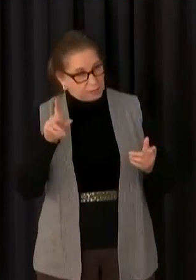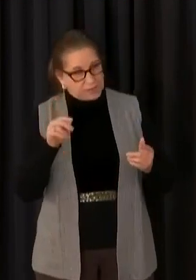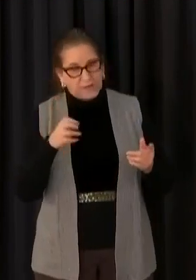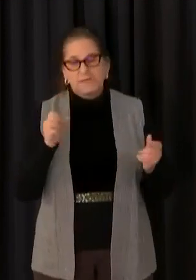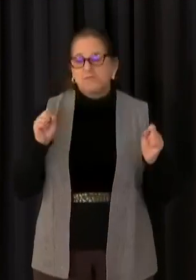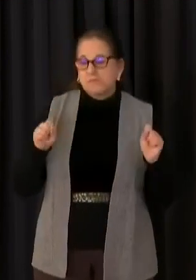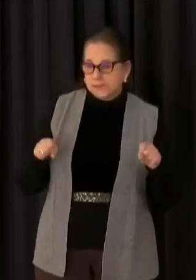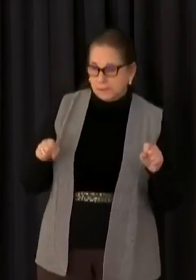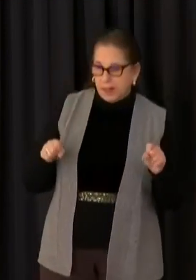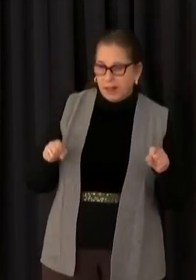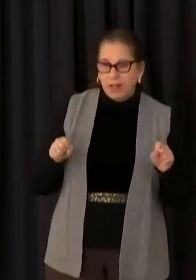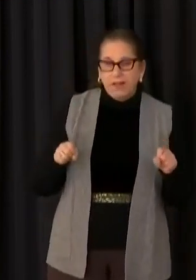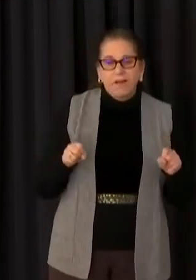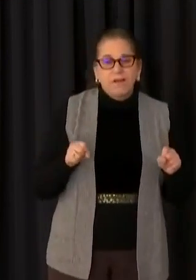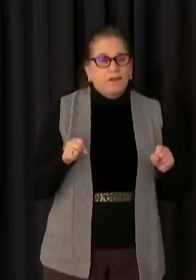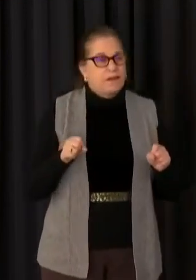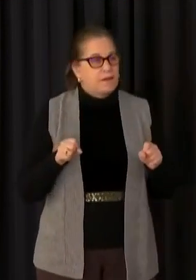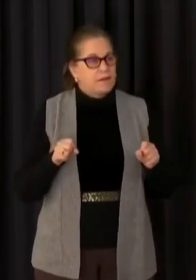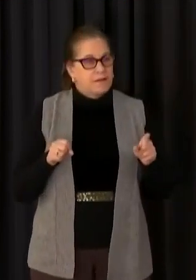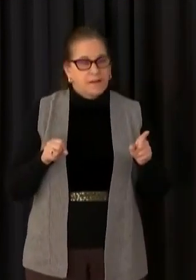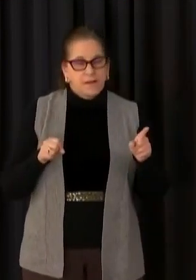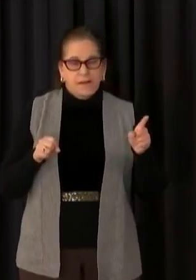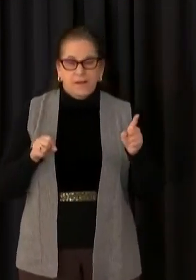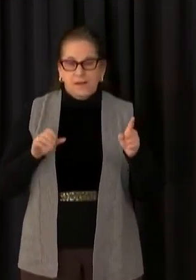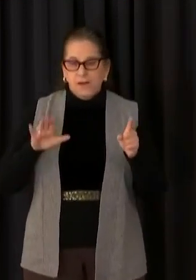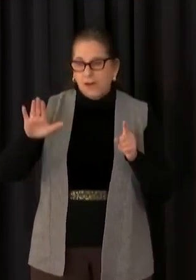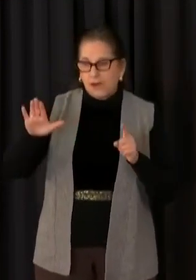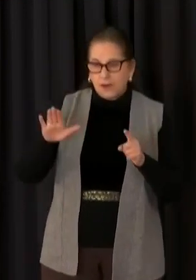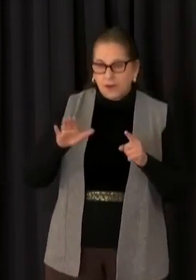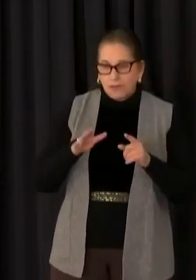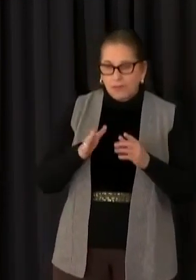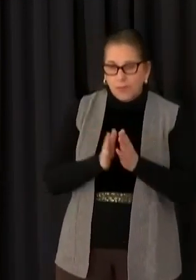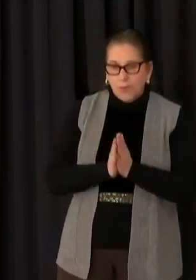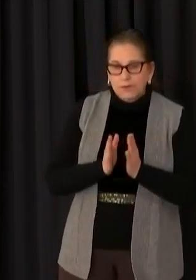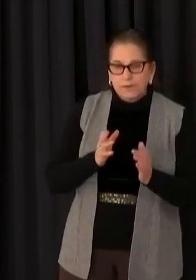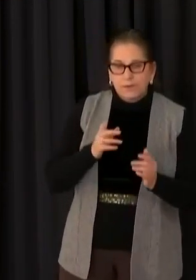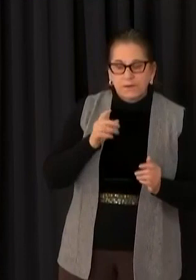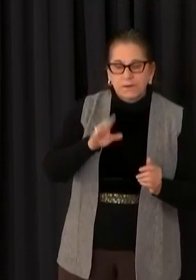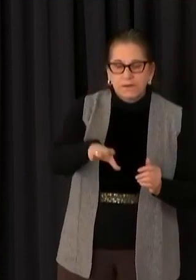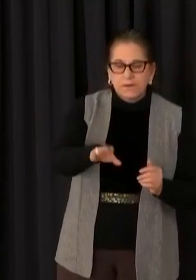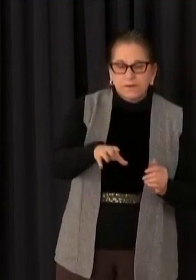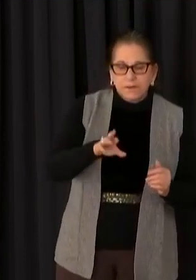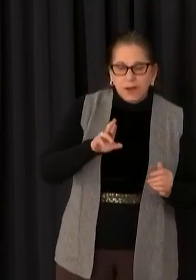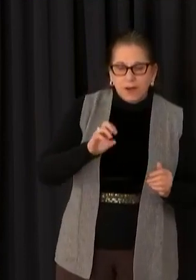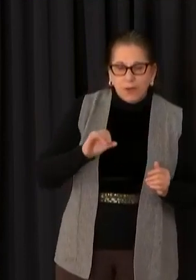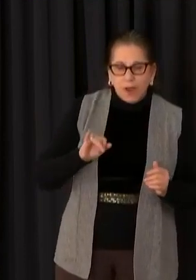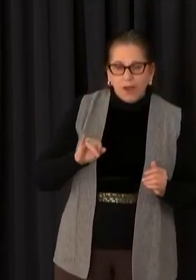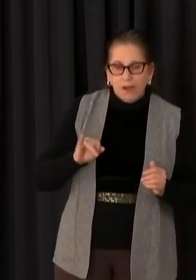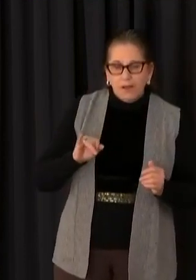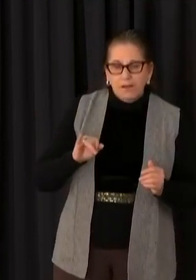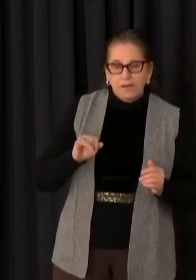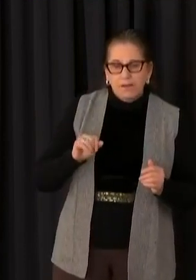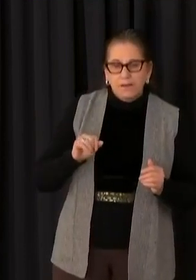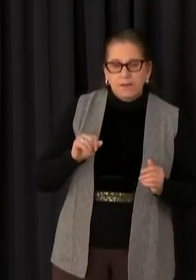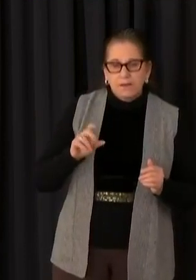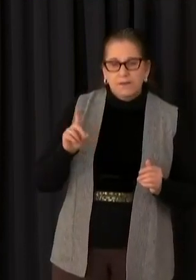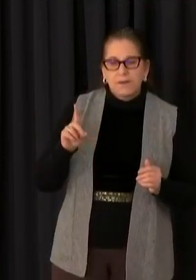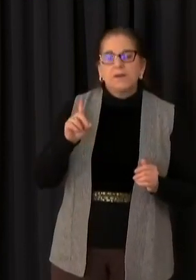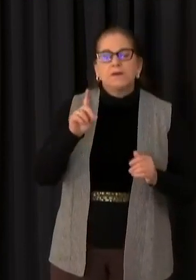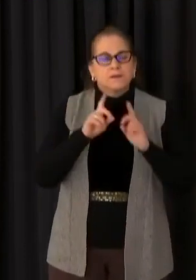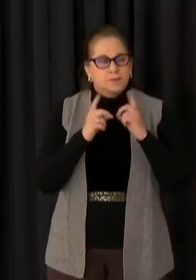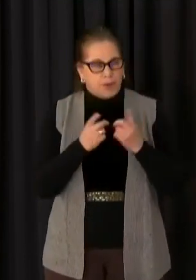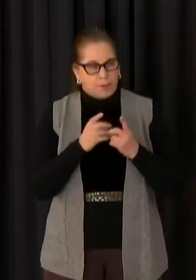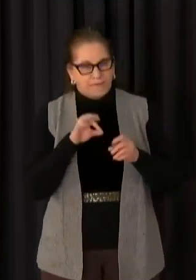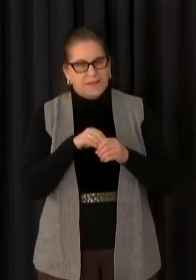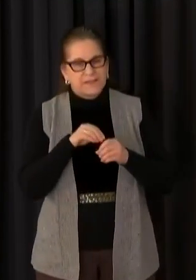your request to the Department of Interior regarding the gathering permits, you talked about public health as one reason those will be prohibited,